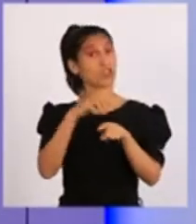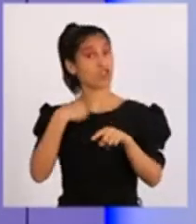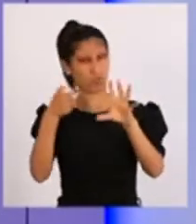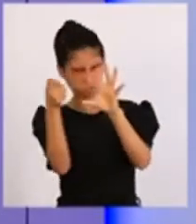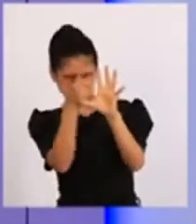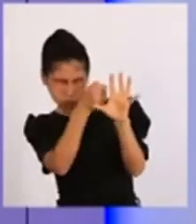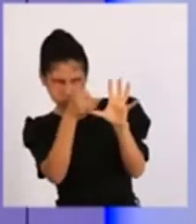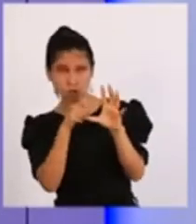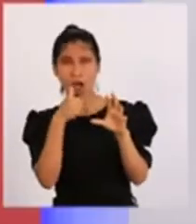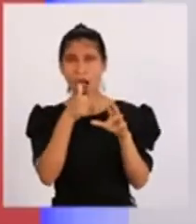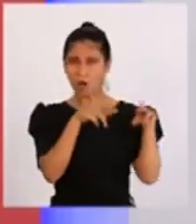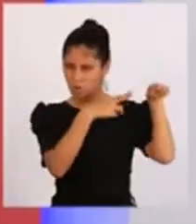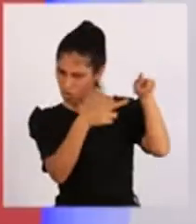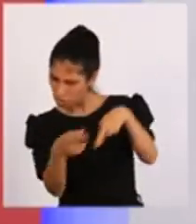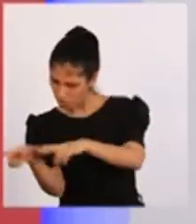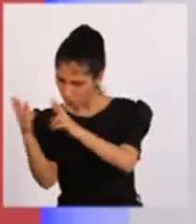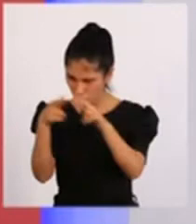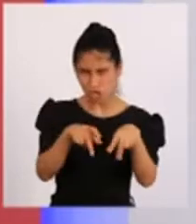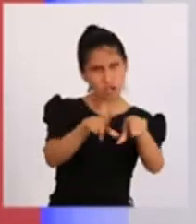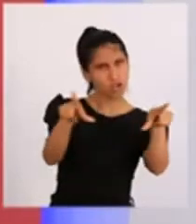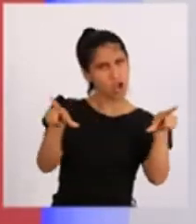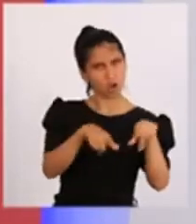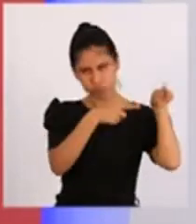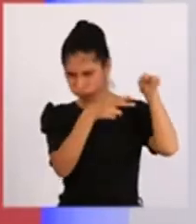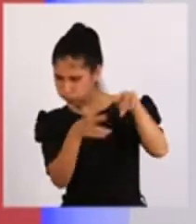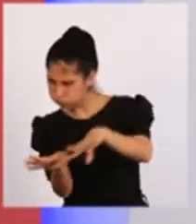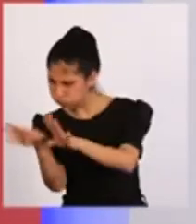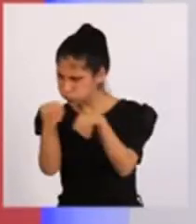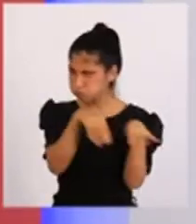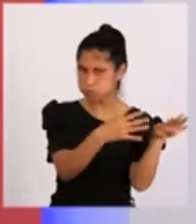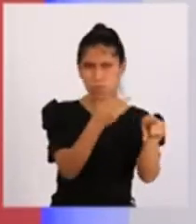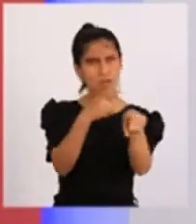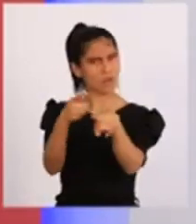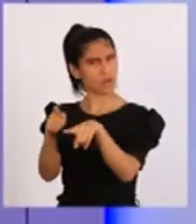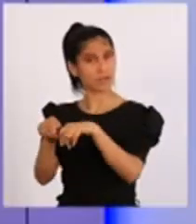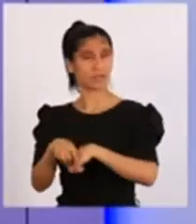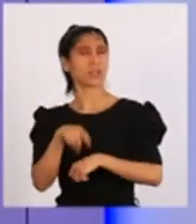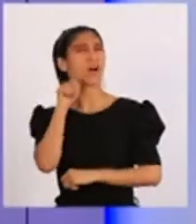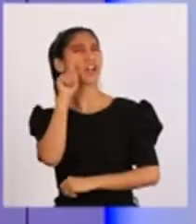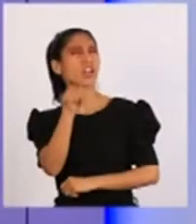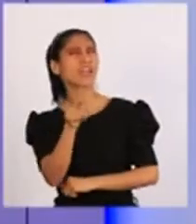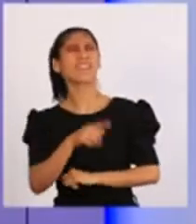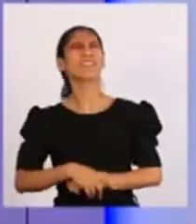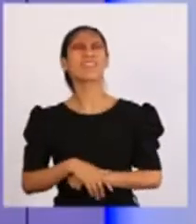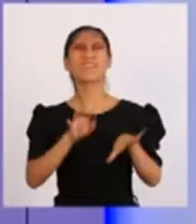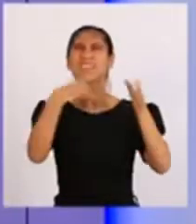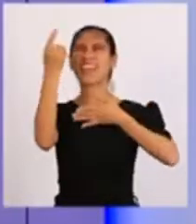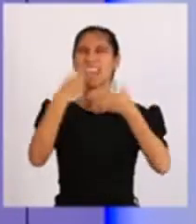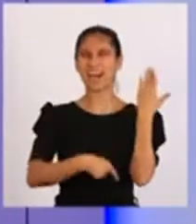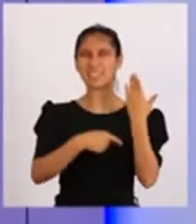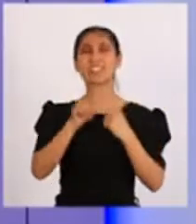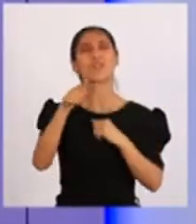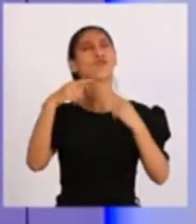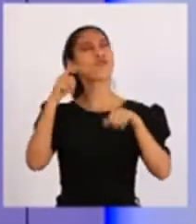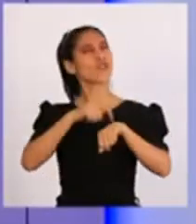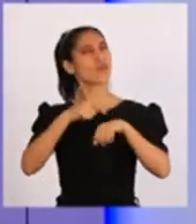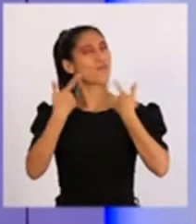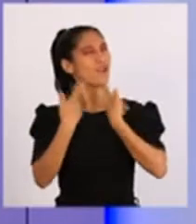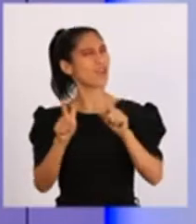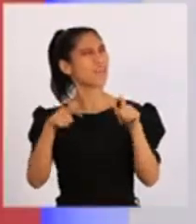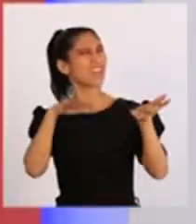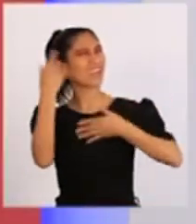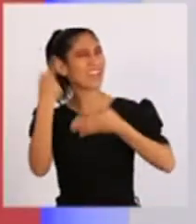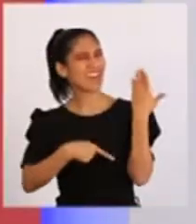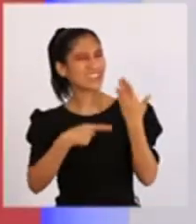and wetlands. What do you do in your free time? I like reading books and